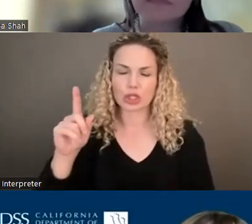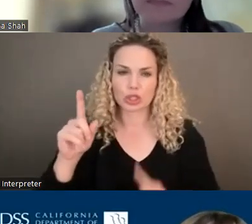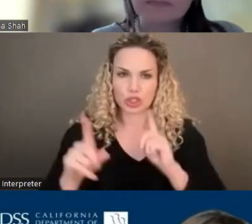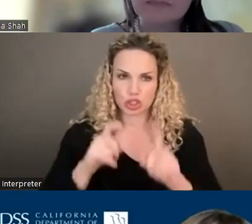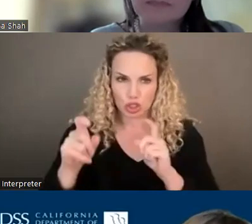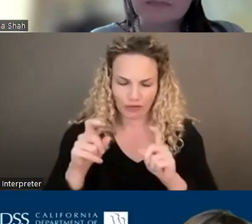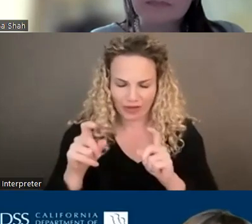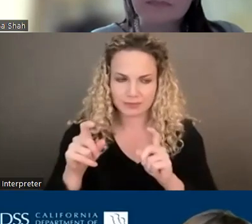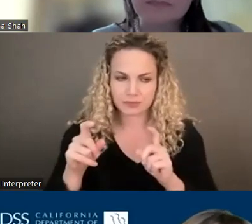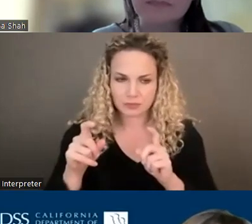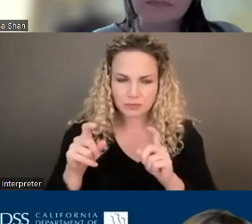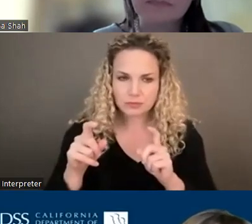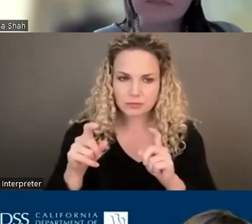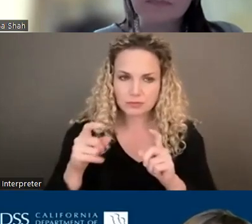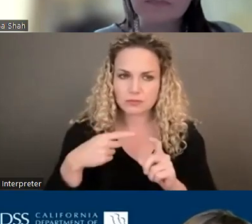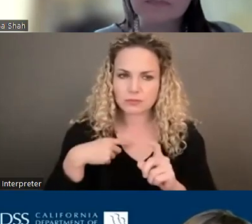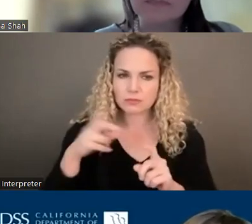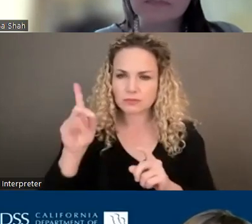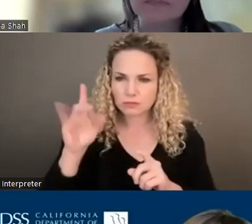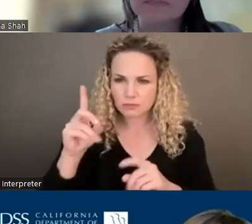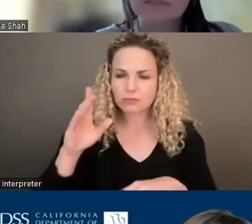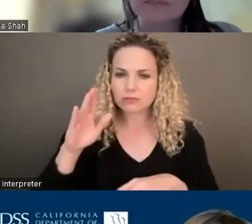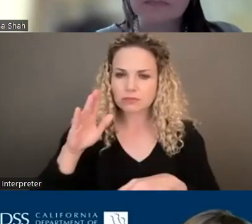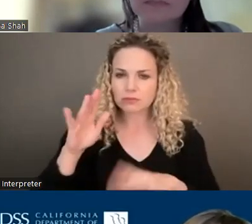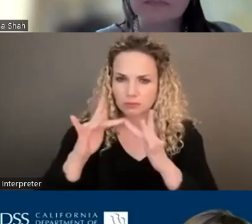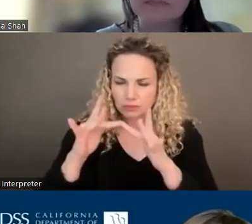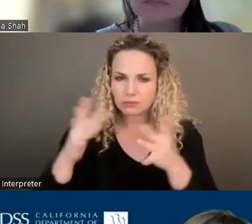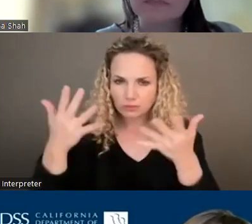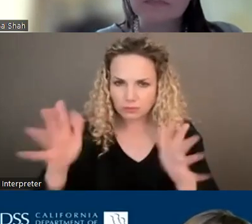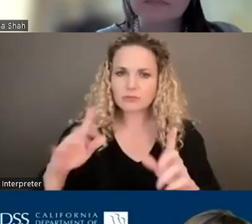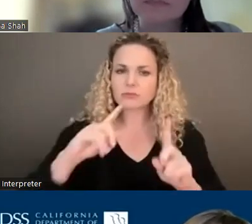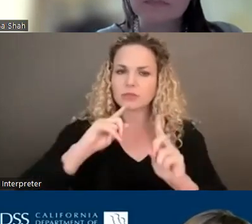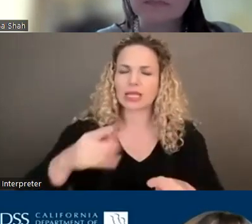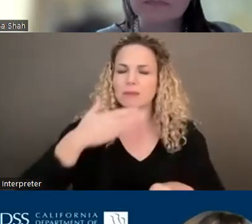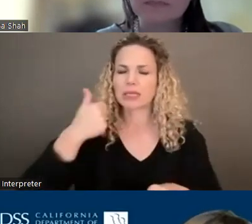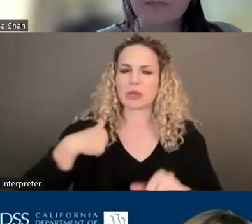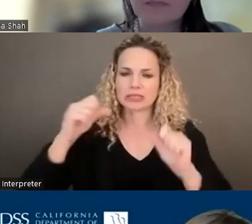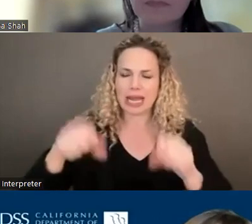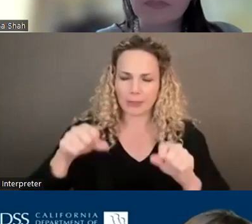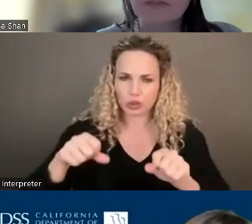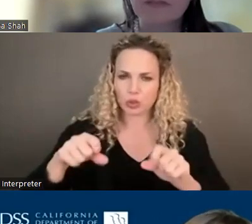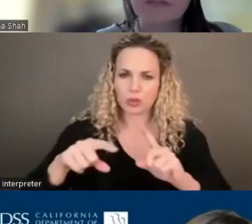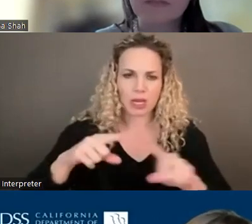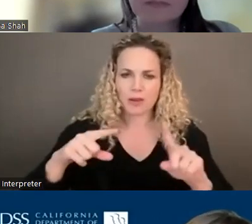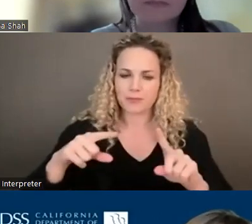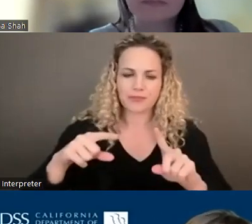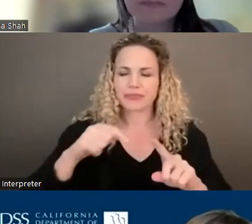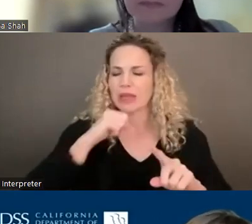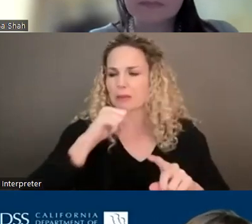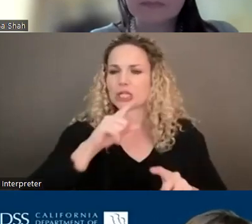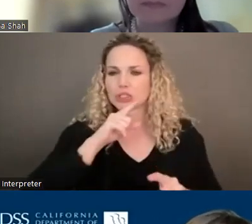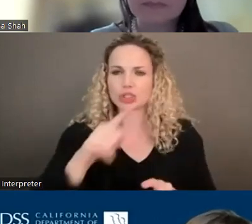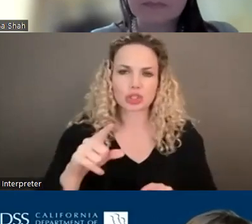did it online. I mean, I answered it as best as I was able to, but I mean, I'm just not sure if